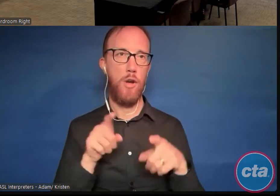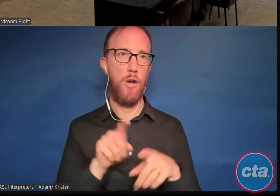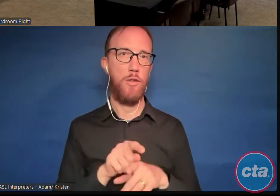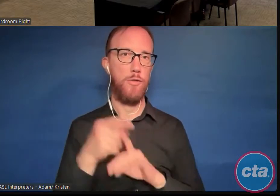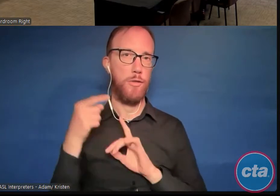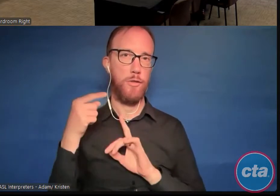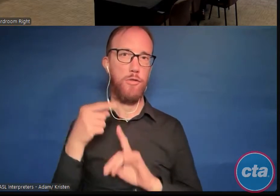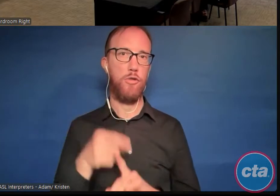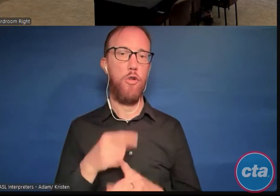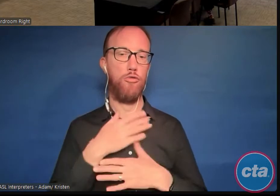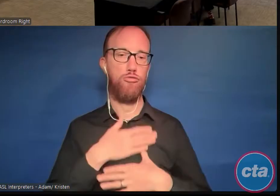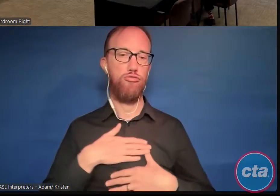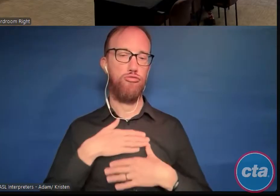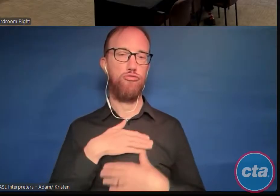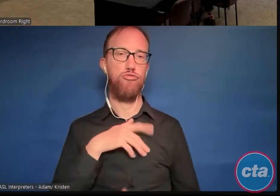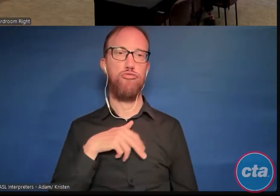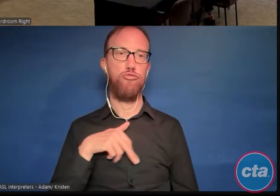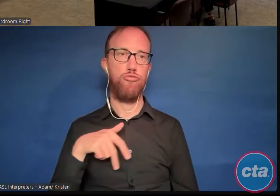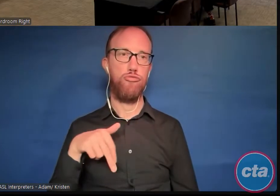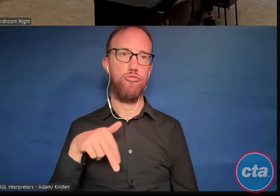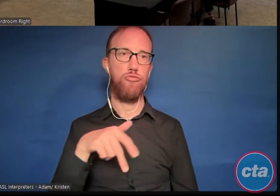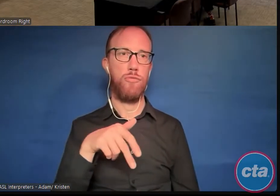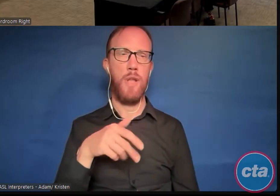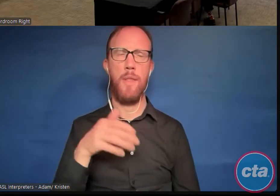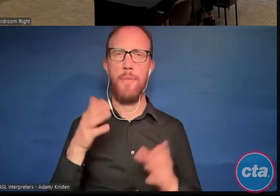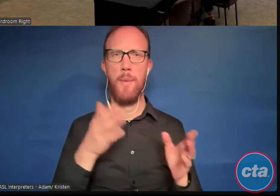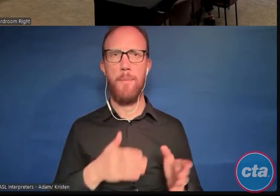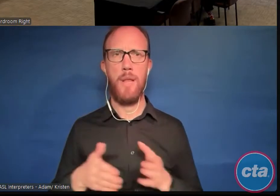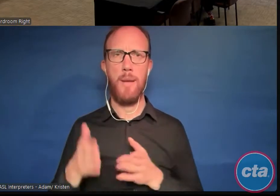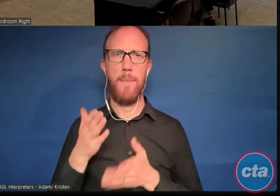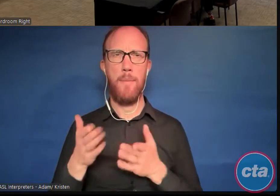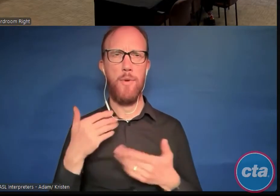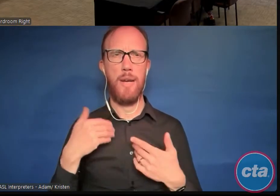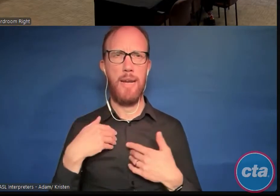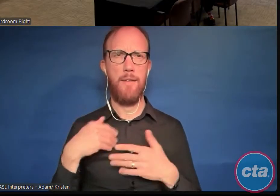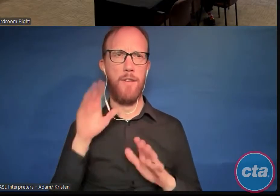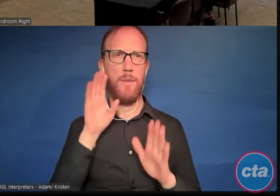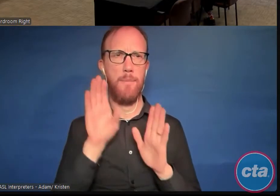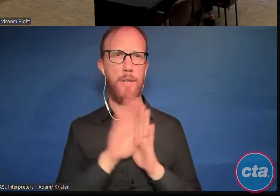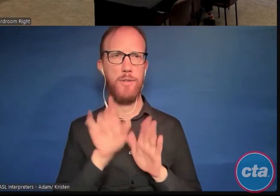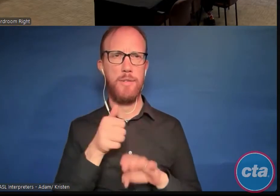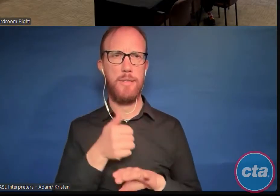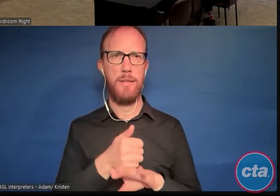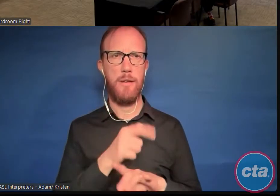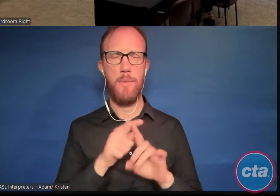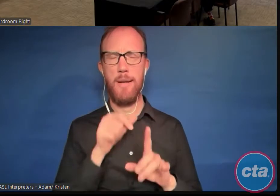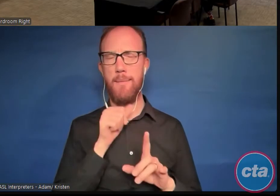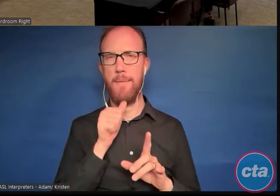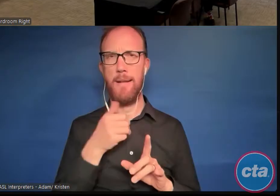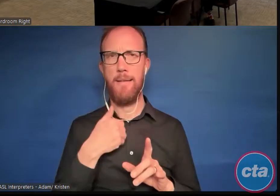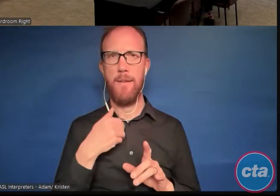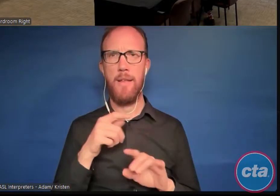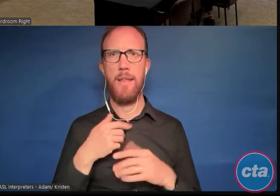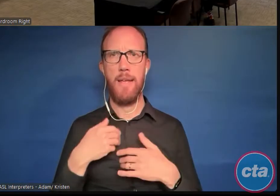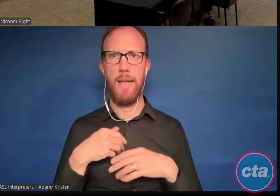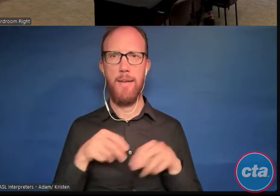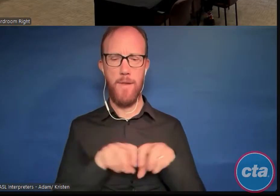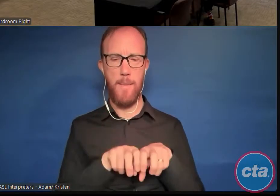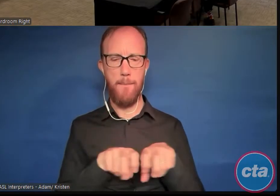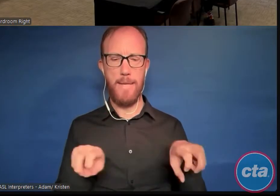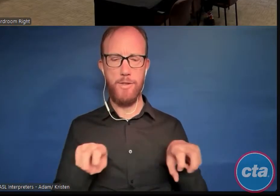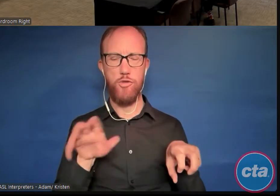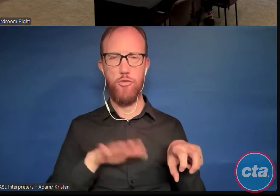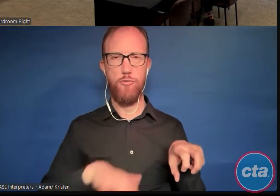that. The plan, I was trying to look to see, we have renderings in here, but I don't have any of the layouts, do include benches scattered throughout